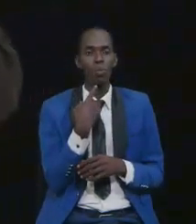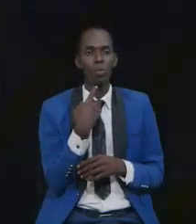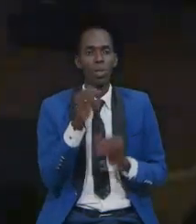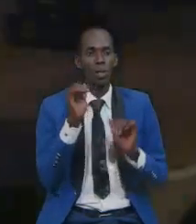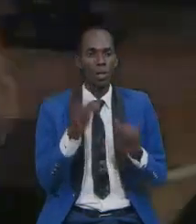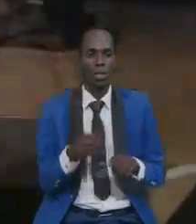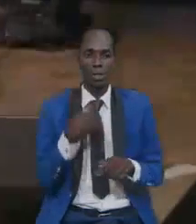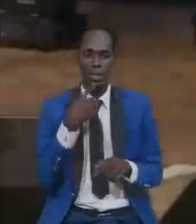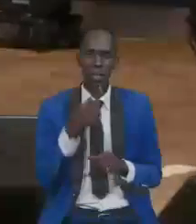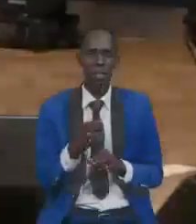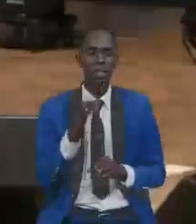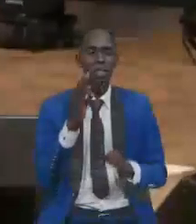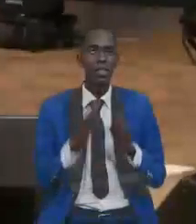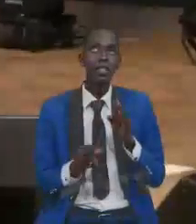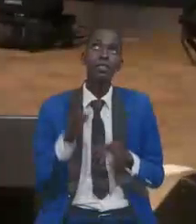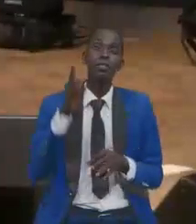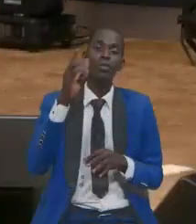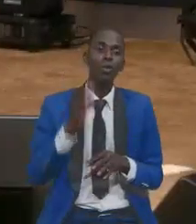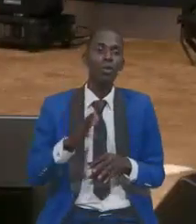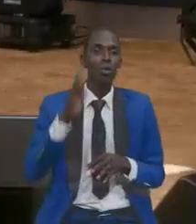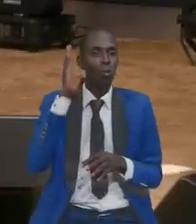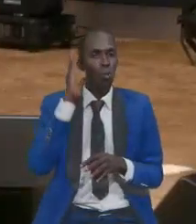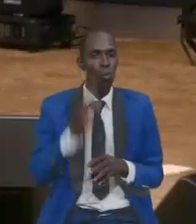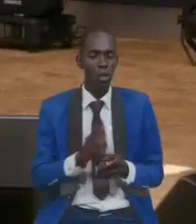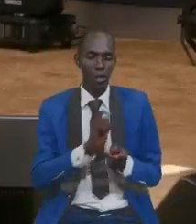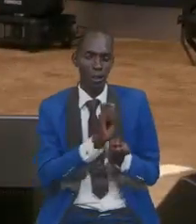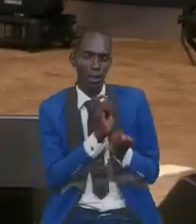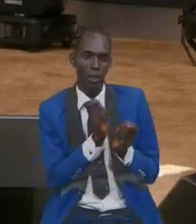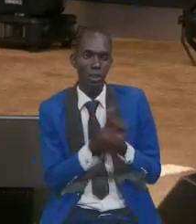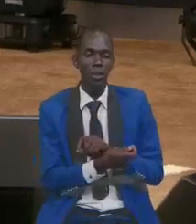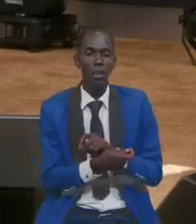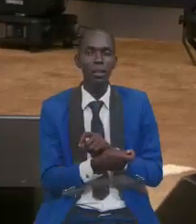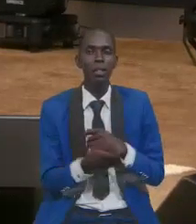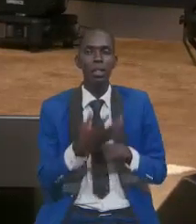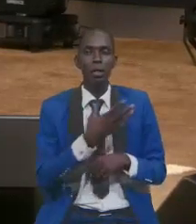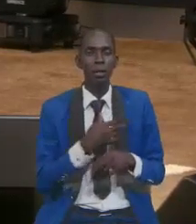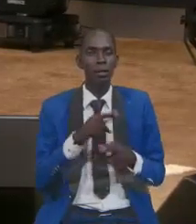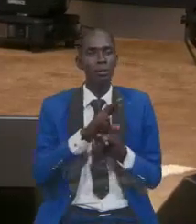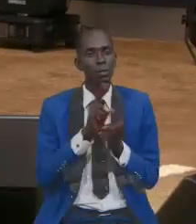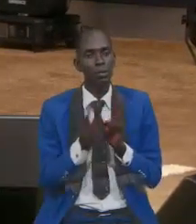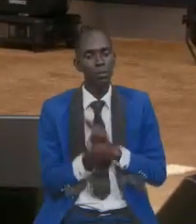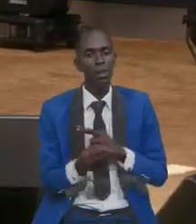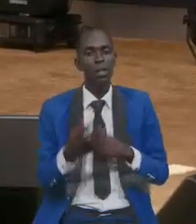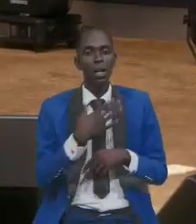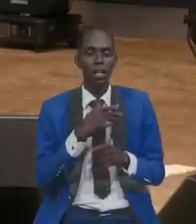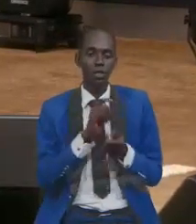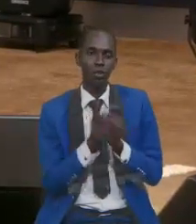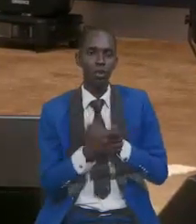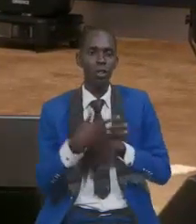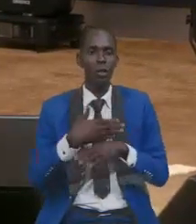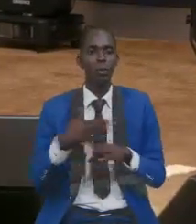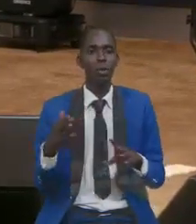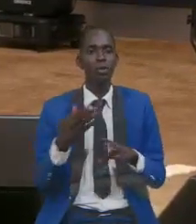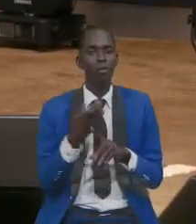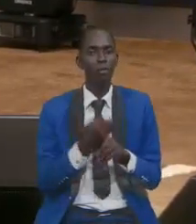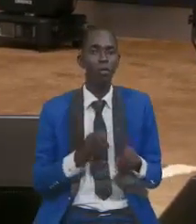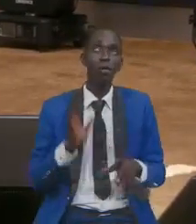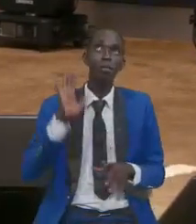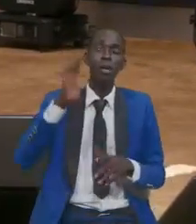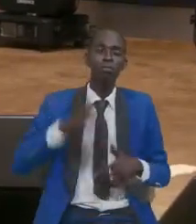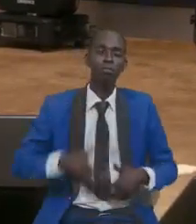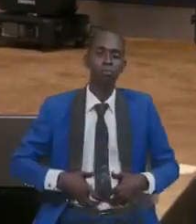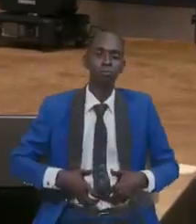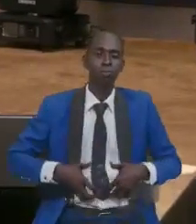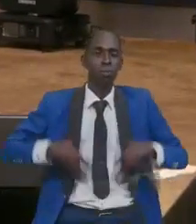who can tell if God will turn and repent and turn away from his